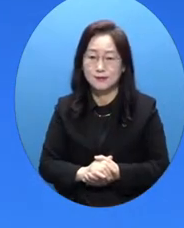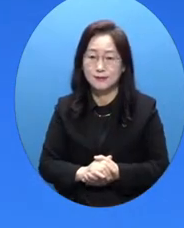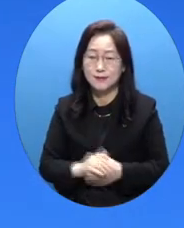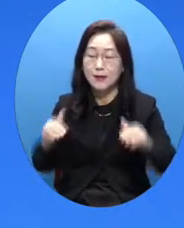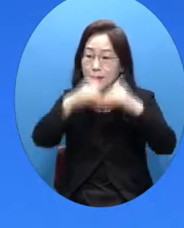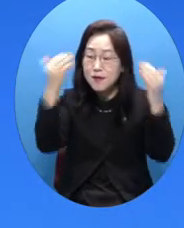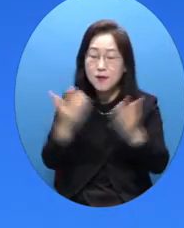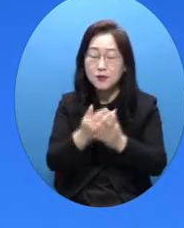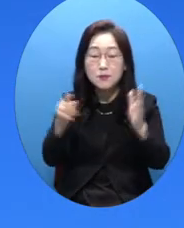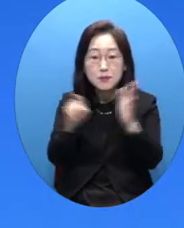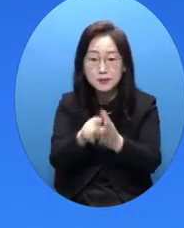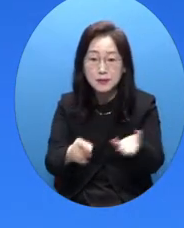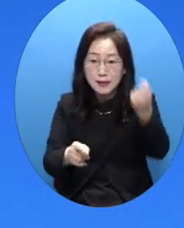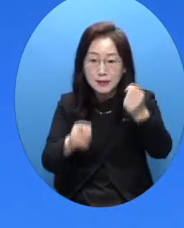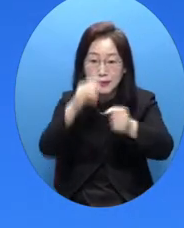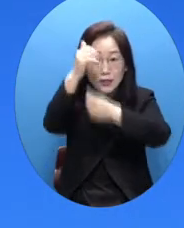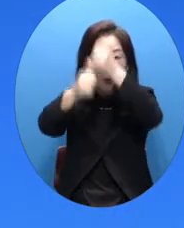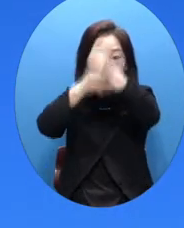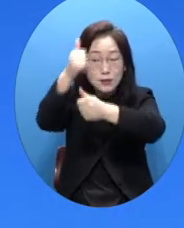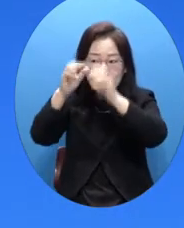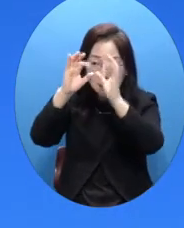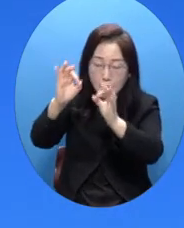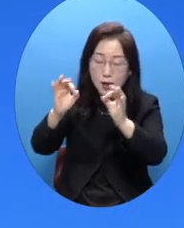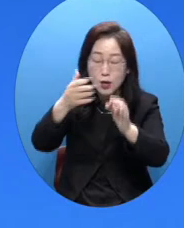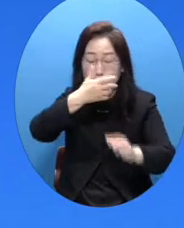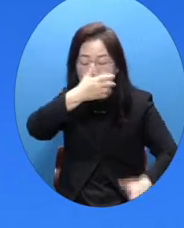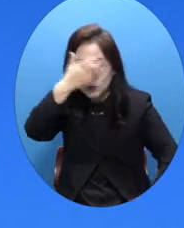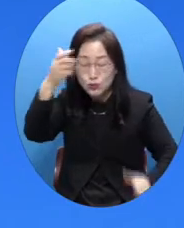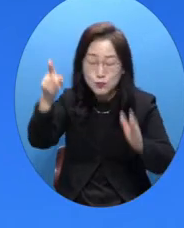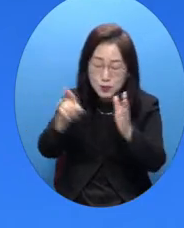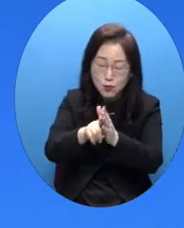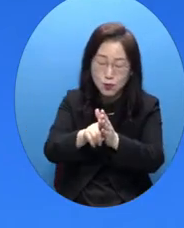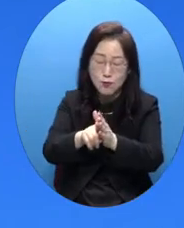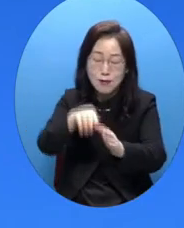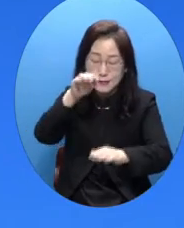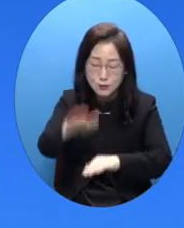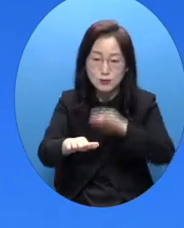Hebrew 11 is talking about this all our ancestors forefathers